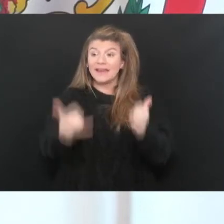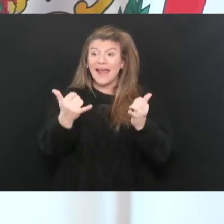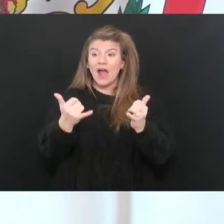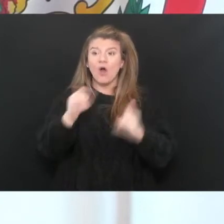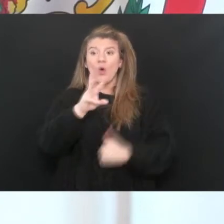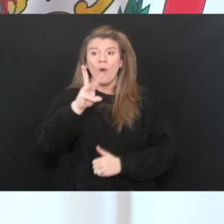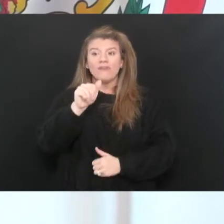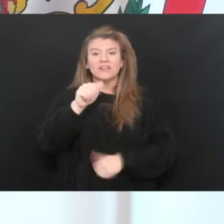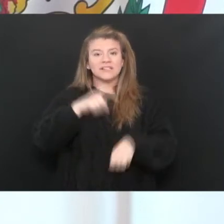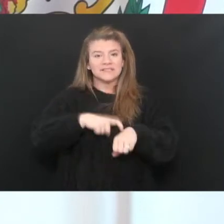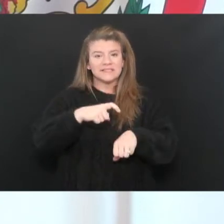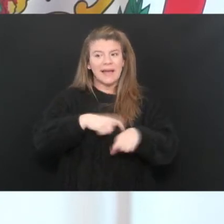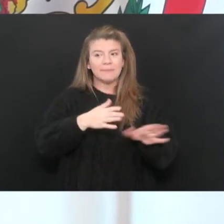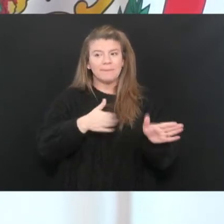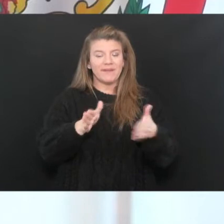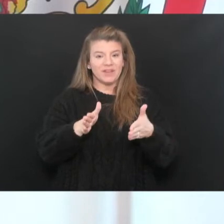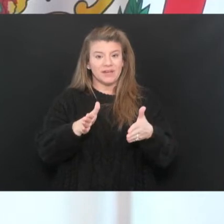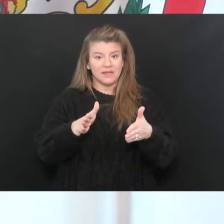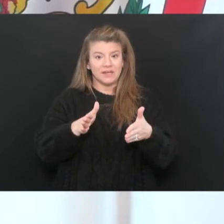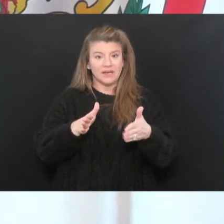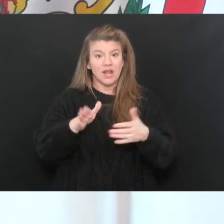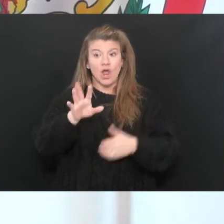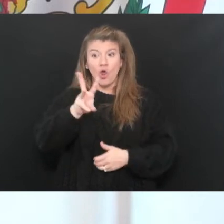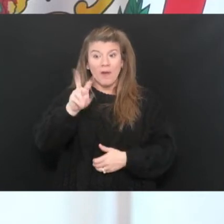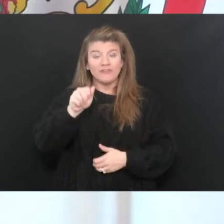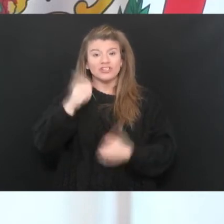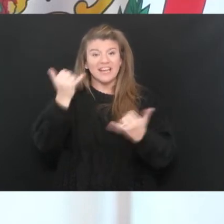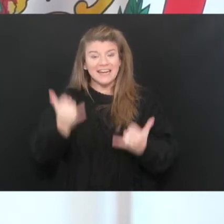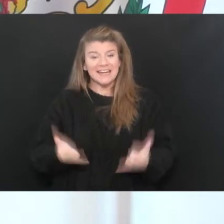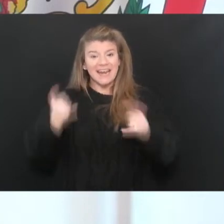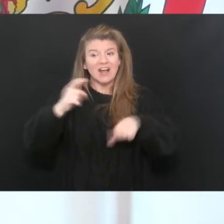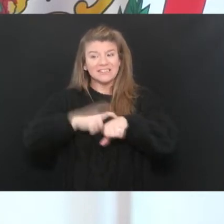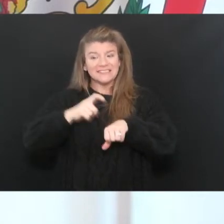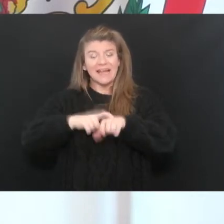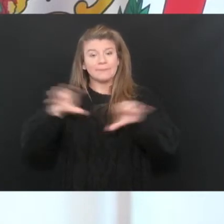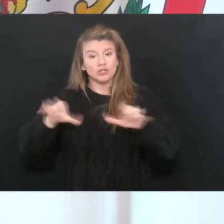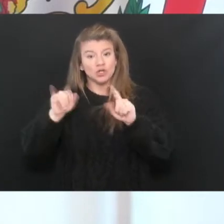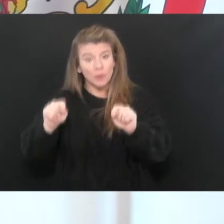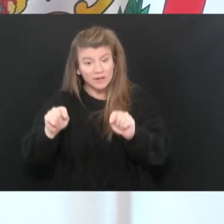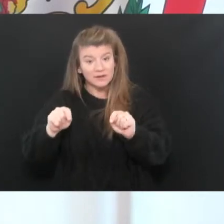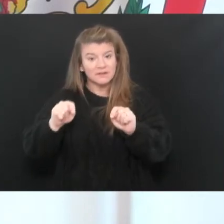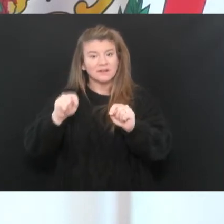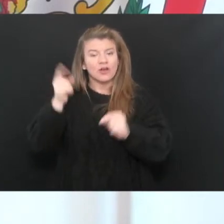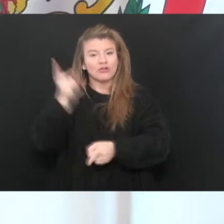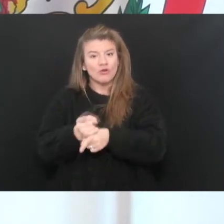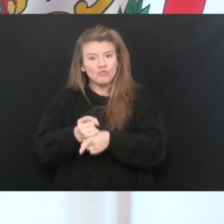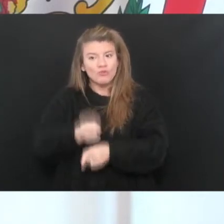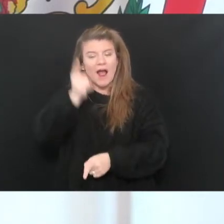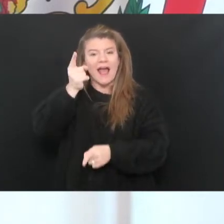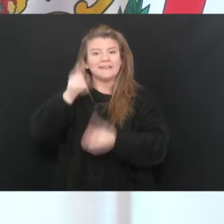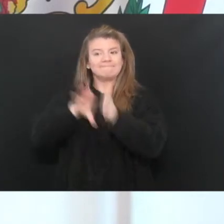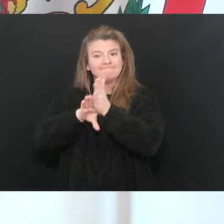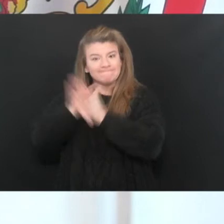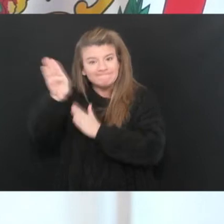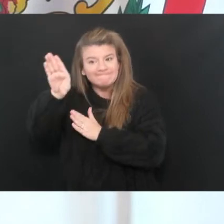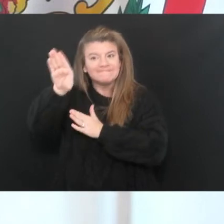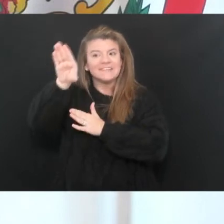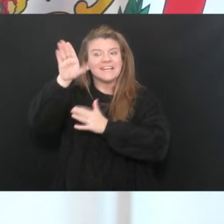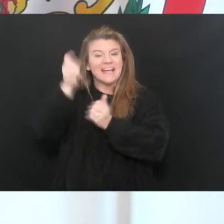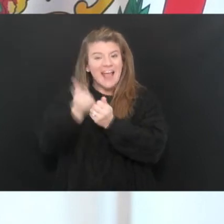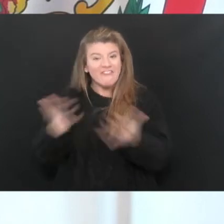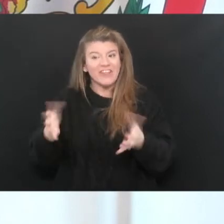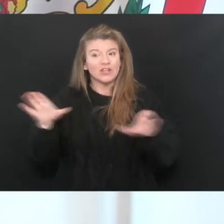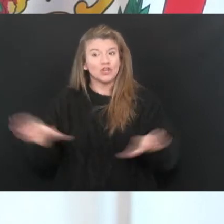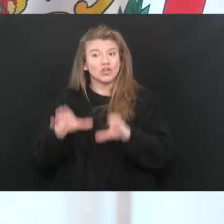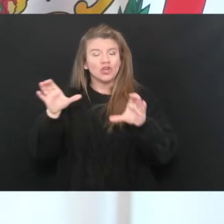pivot. And West Virginia has really got to do something that is novel and something that's not being done,